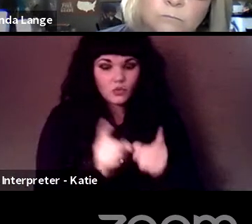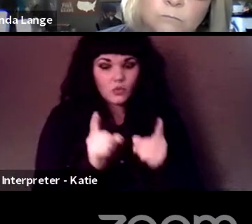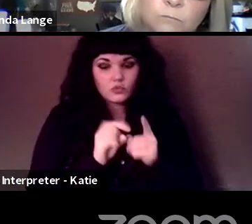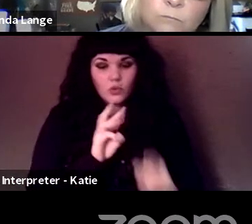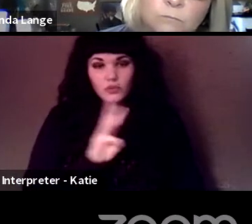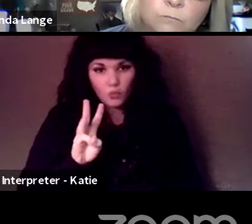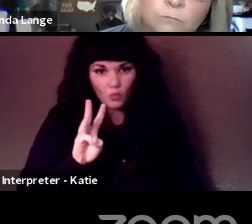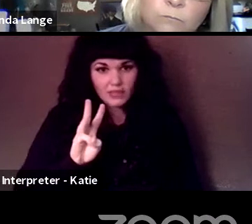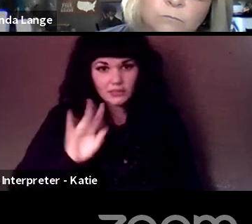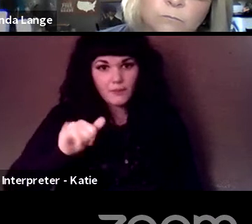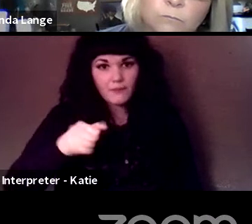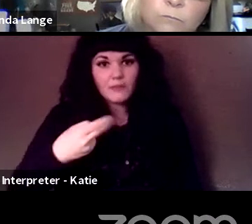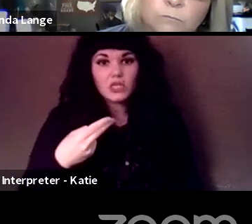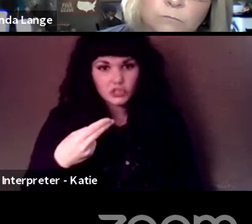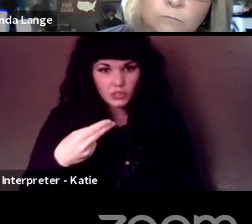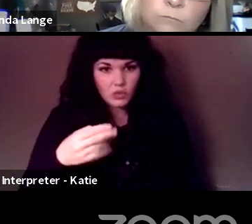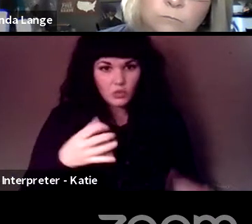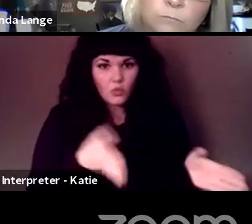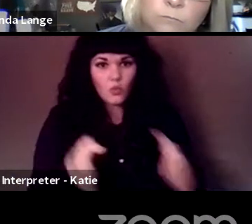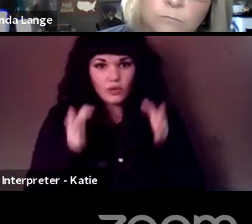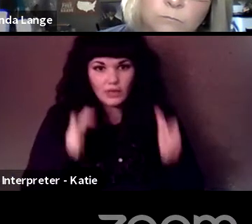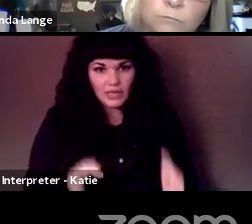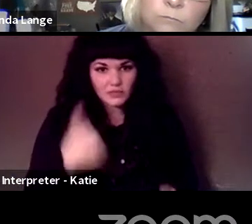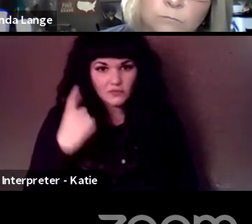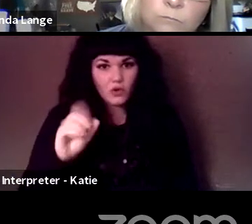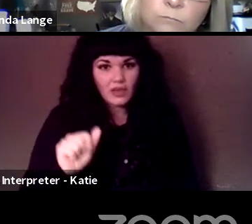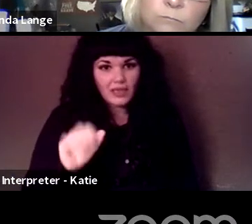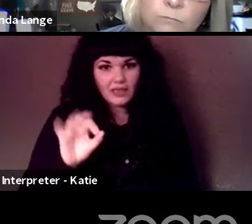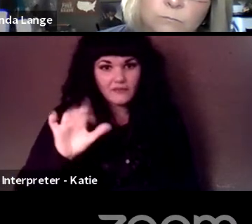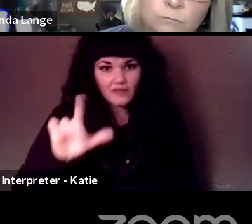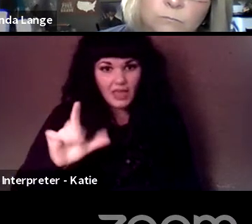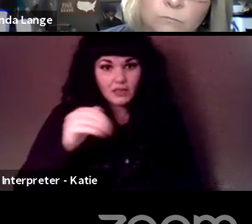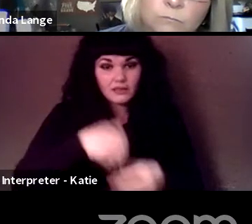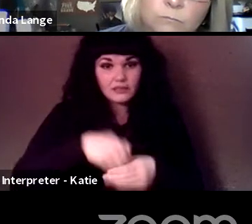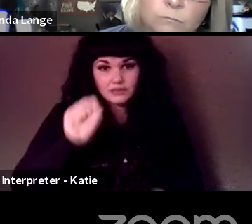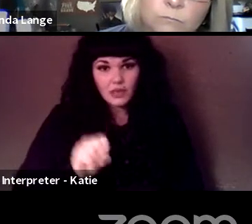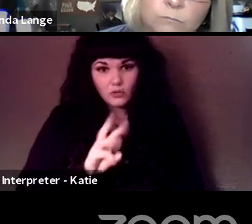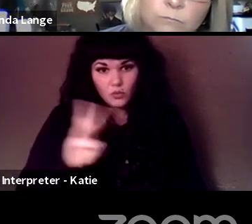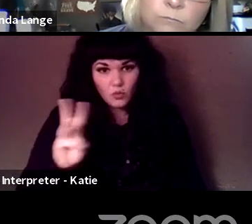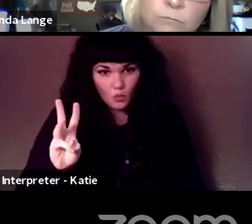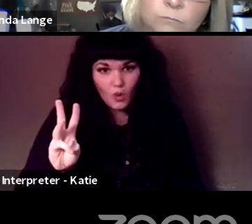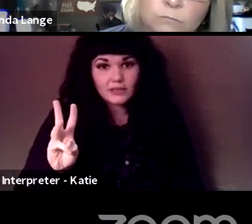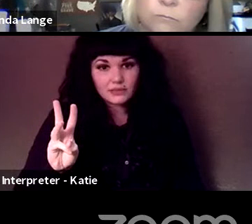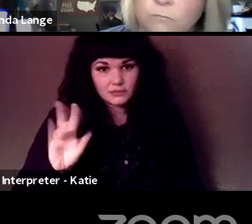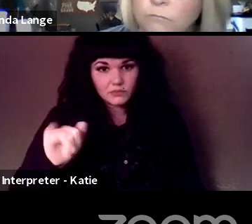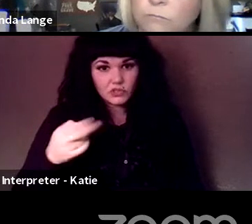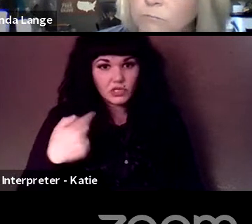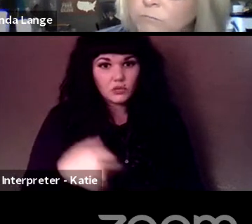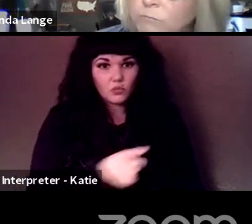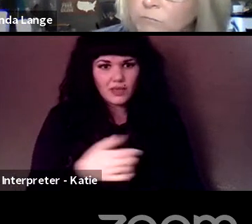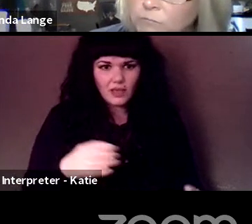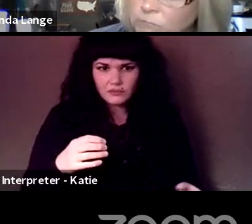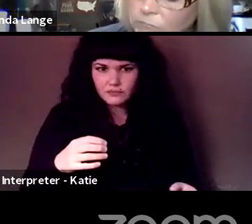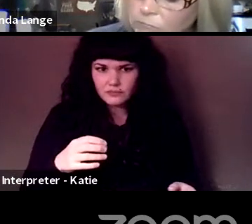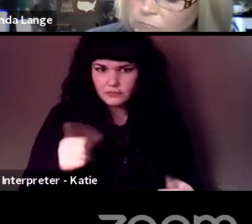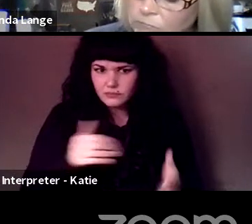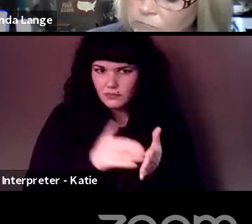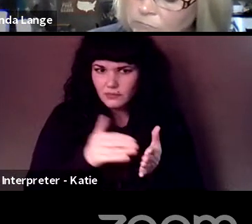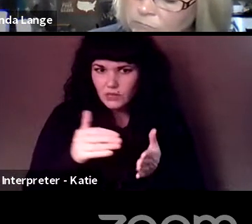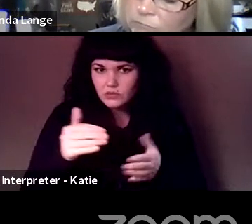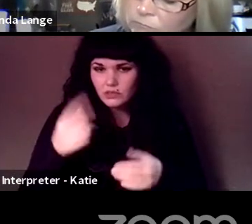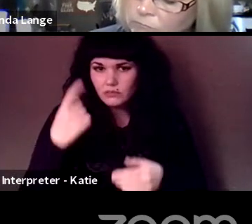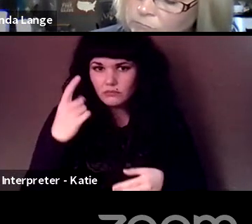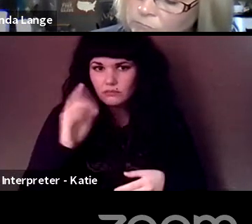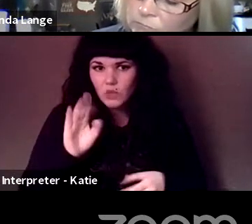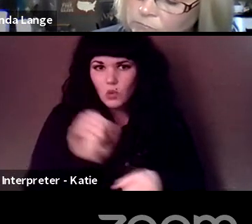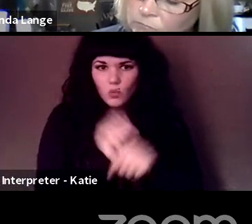the AFL, we represent in Southwest Michigan around 70,000 union workers, 10,000 of whom are in Berrien County. And we just